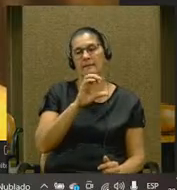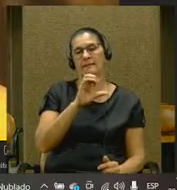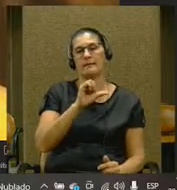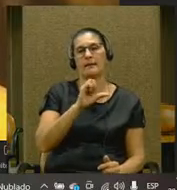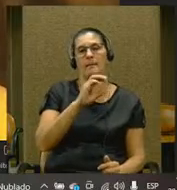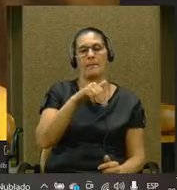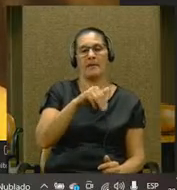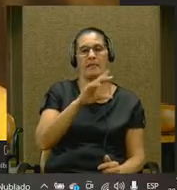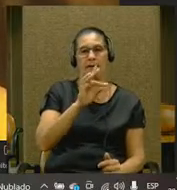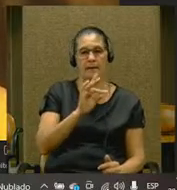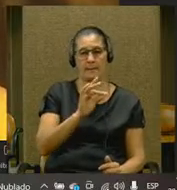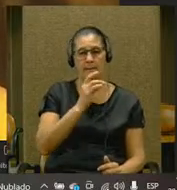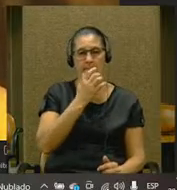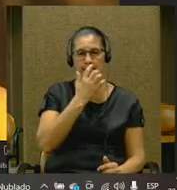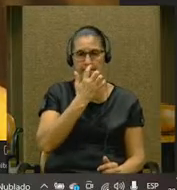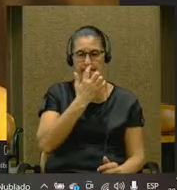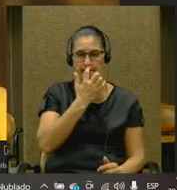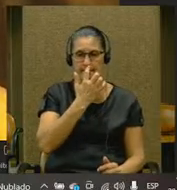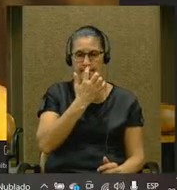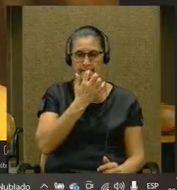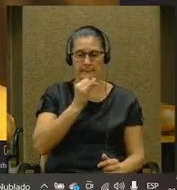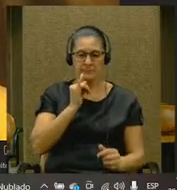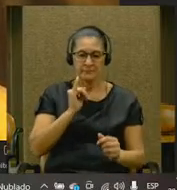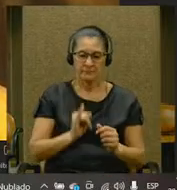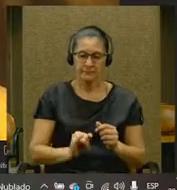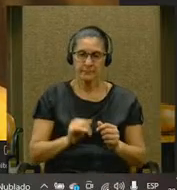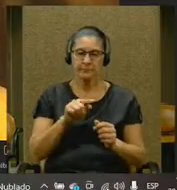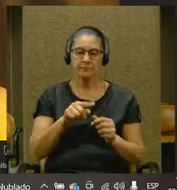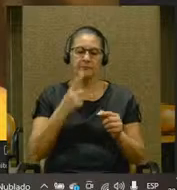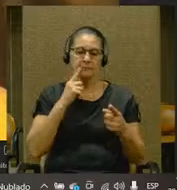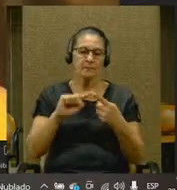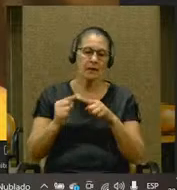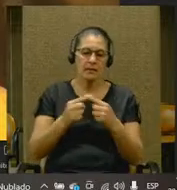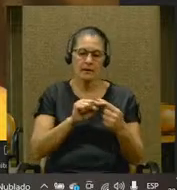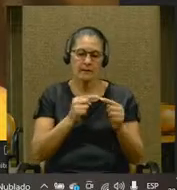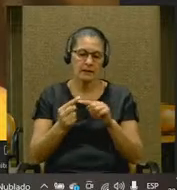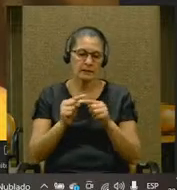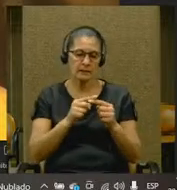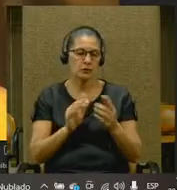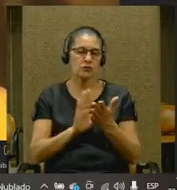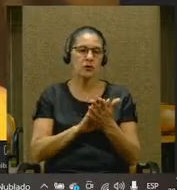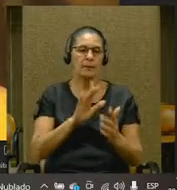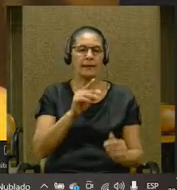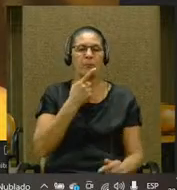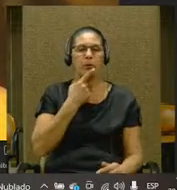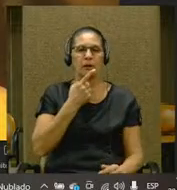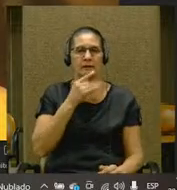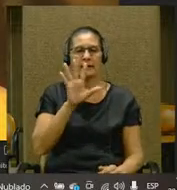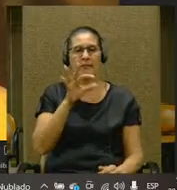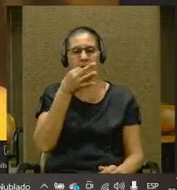global drug policy debate overall, in good part because of the